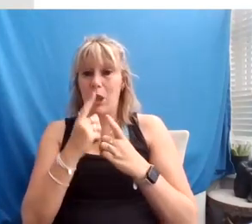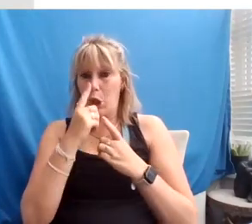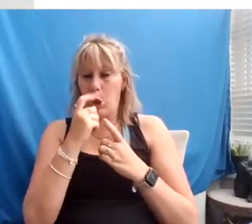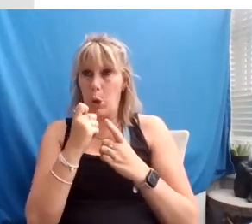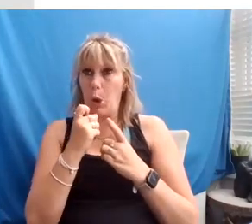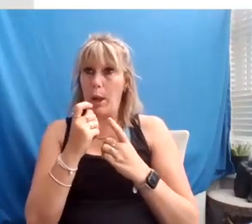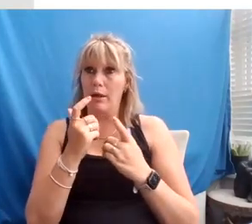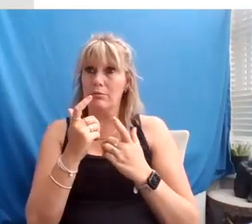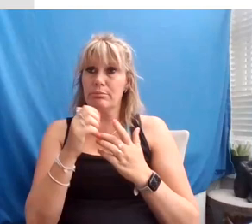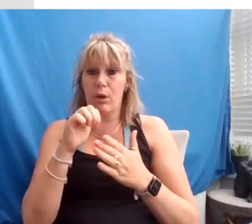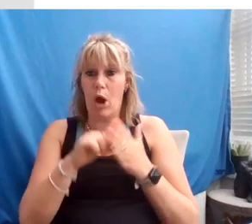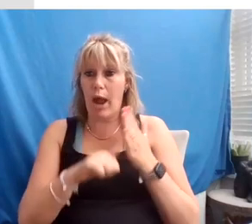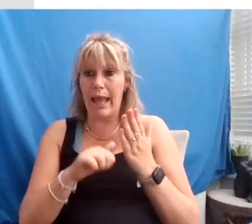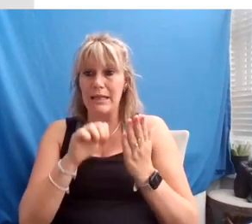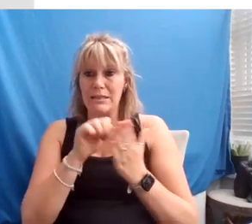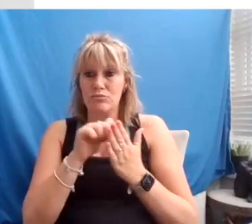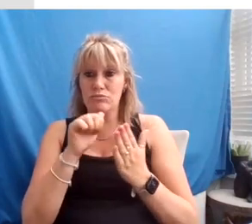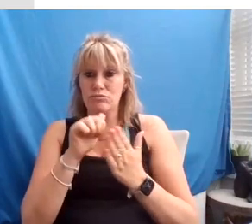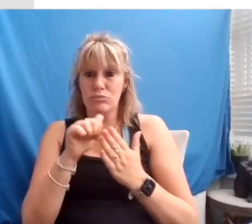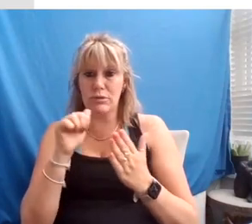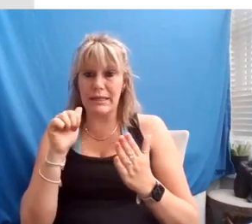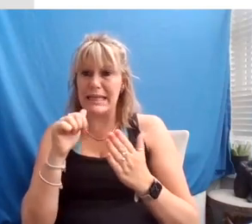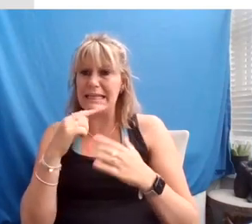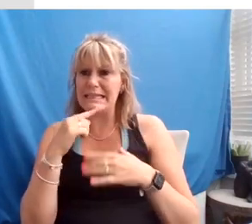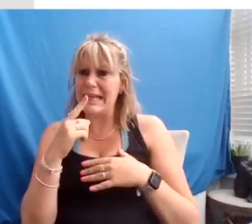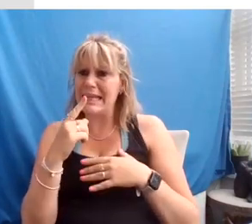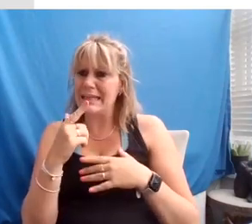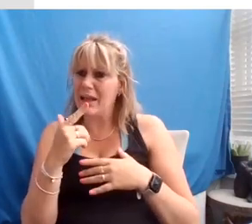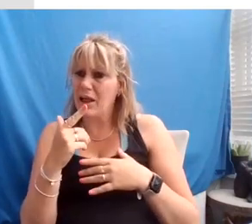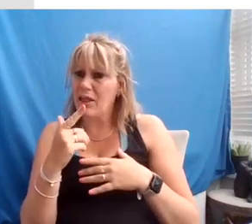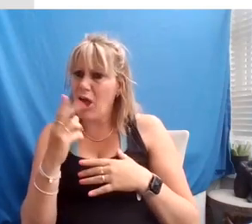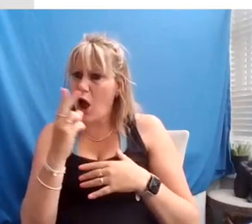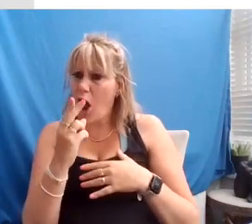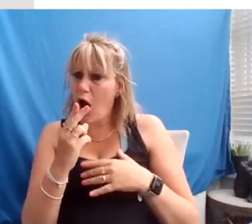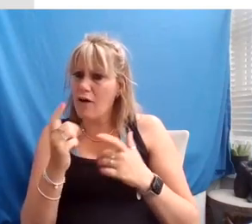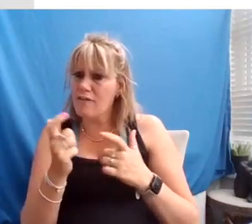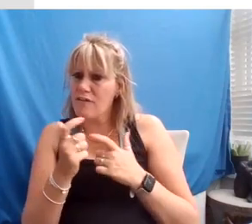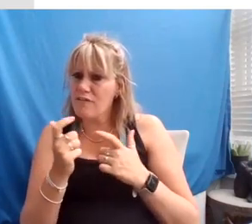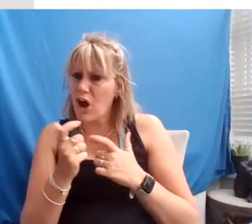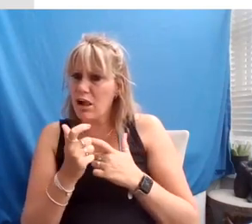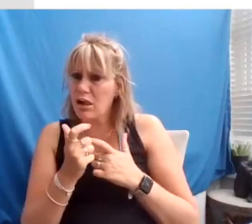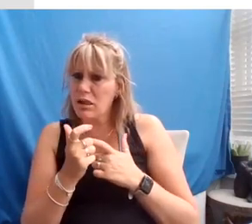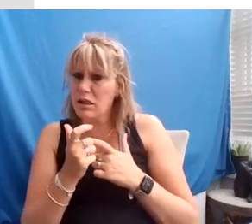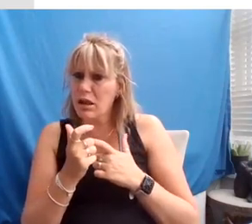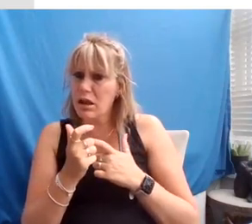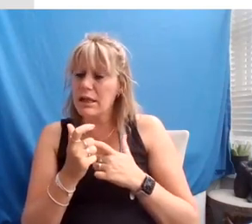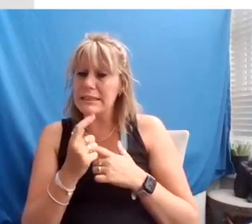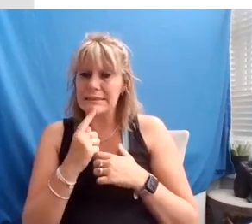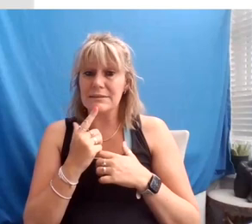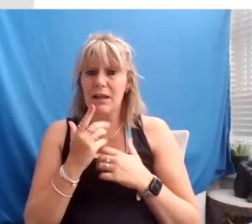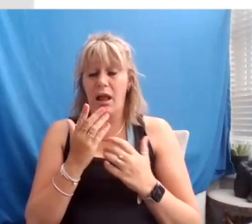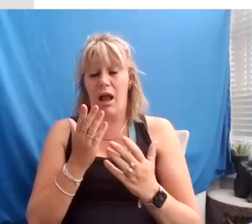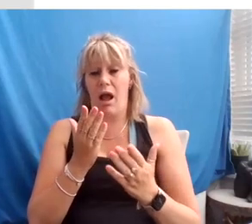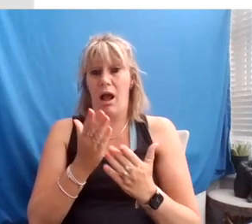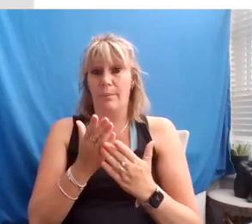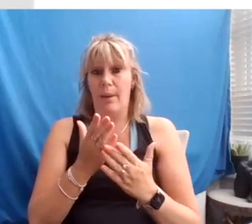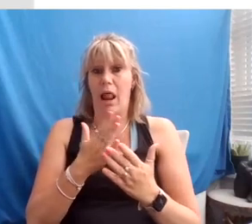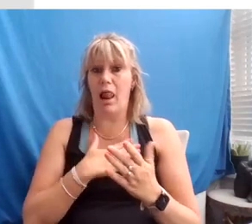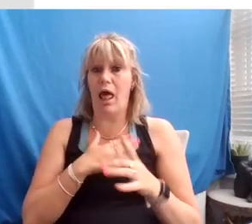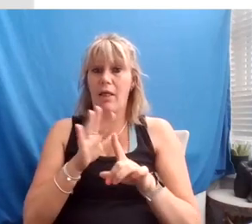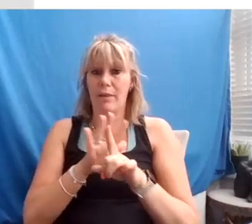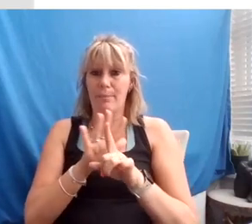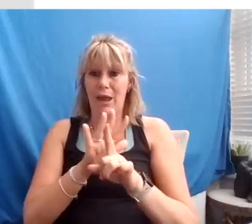to put on the wall. Is it another art for fun image, Alison? Yeah, I mean, I really like the background as well,